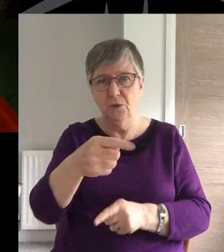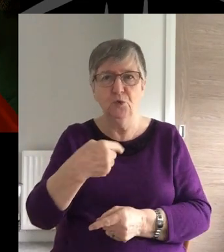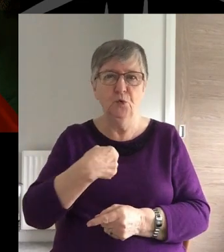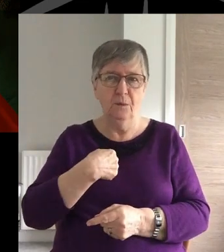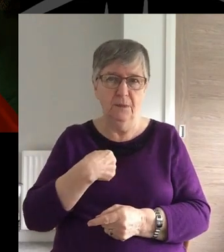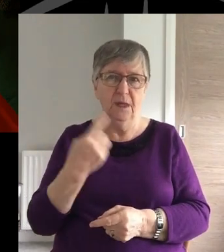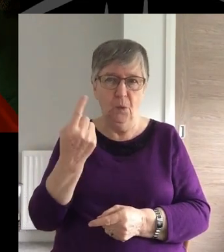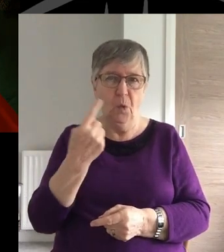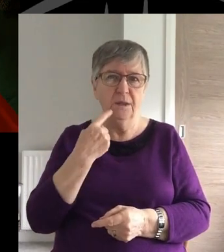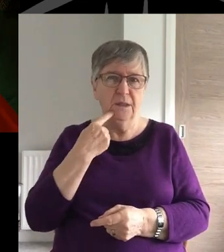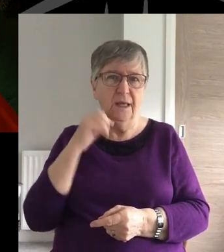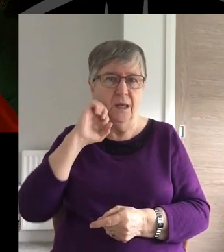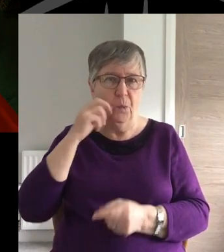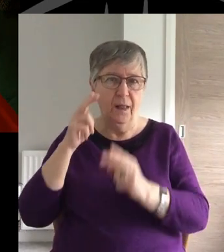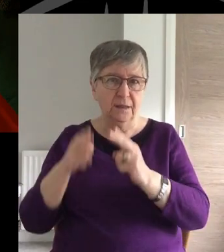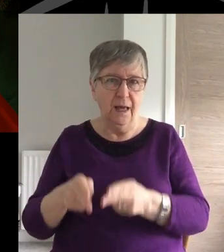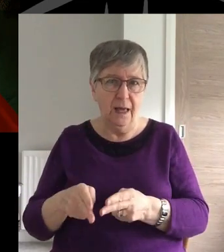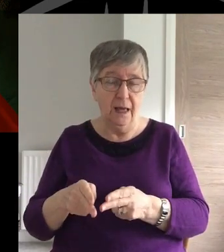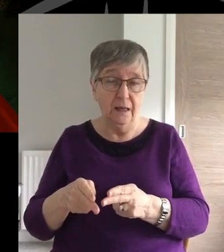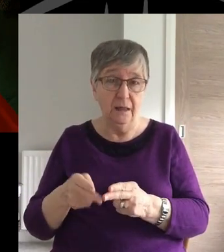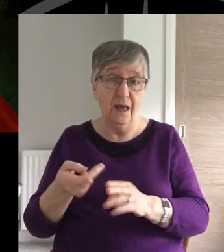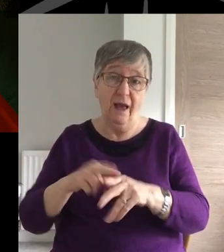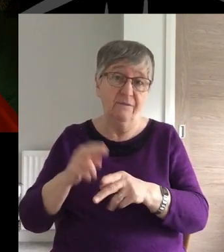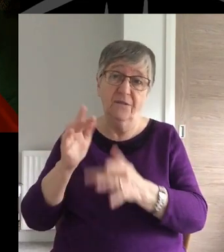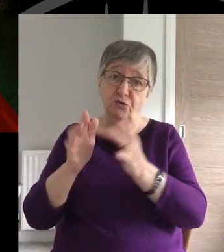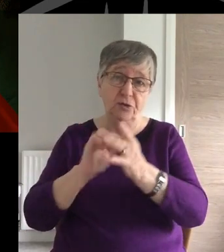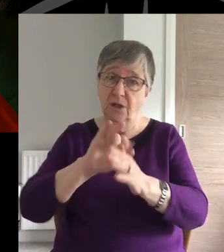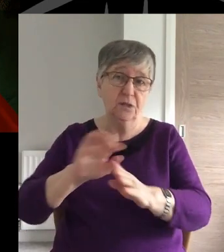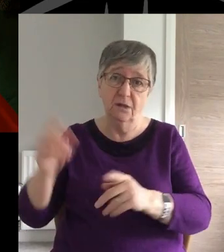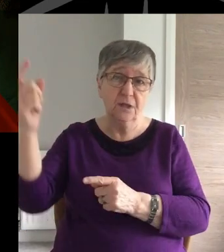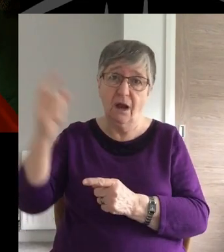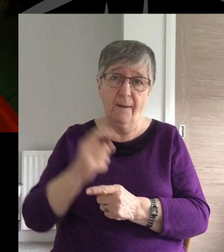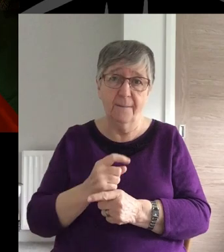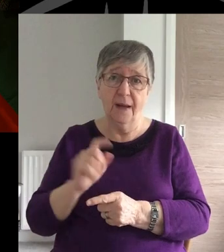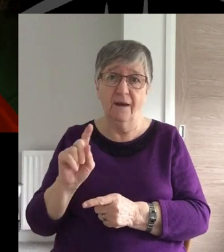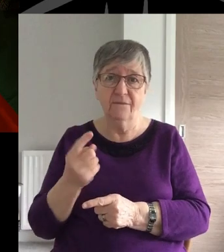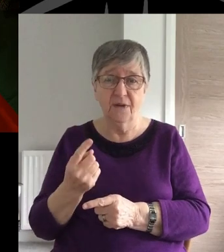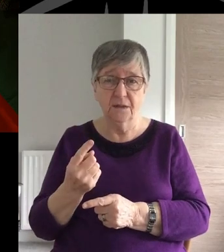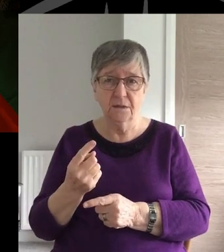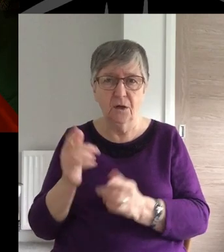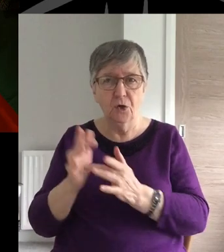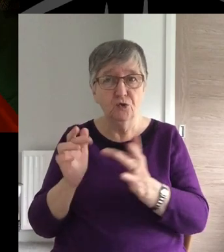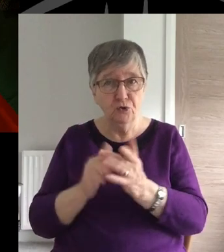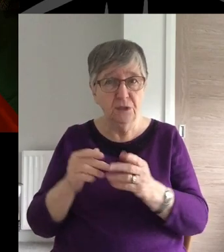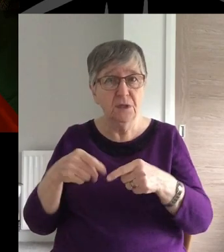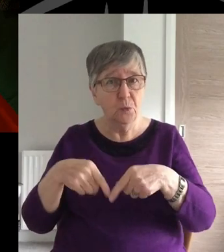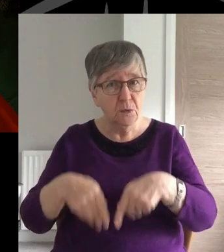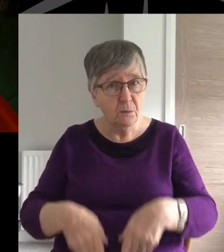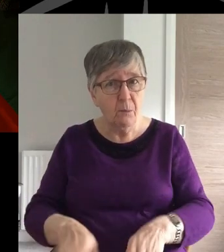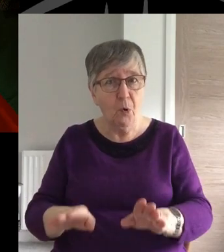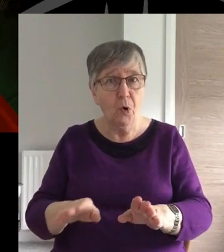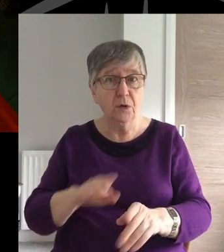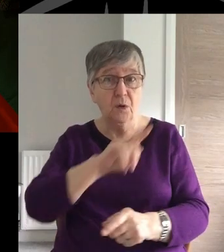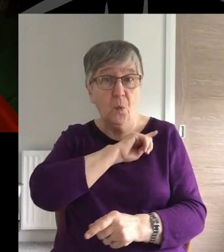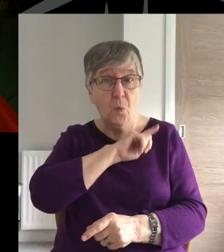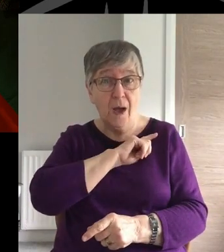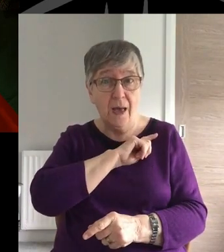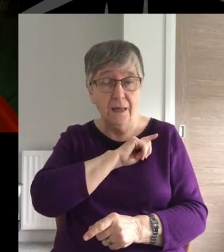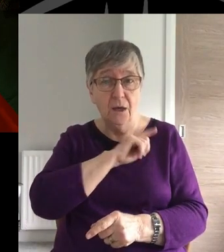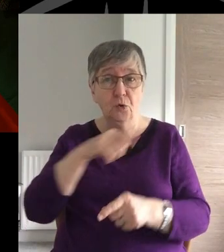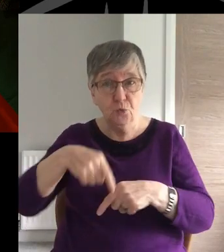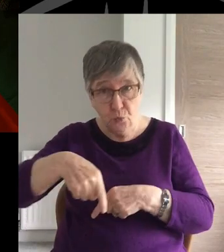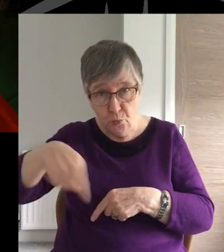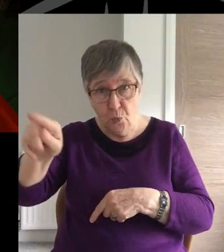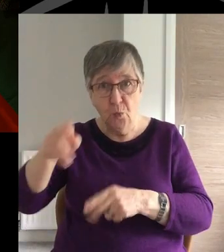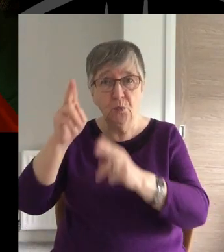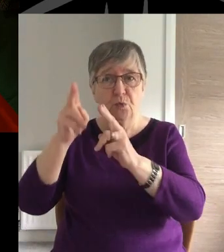I are going to die unless Christ comes first. No, Jesus was born with the purpose of going